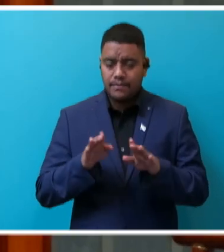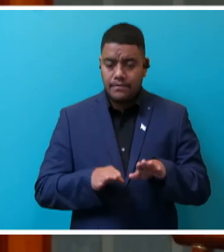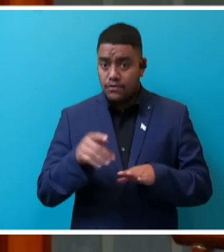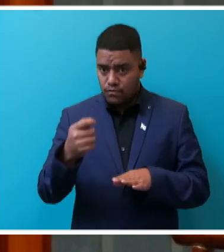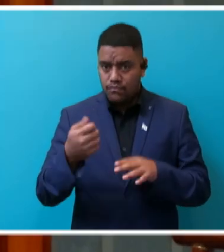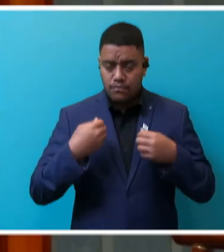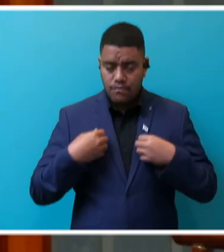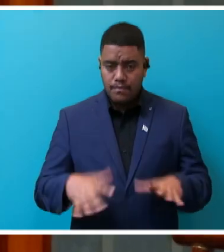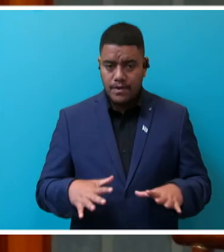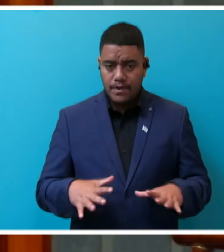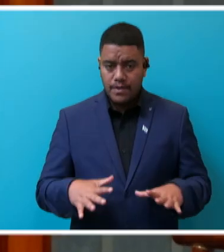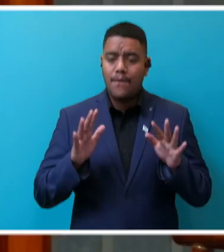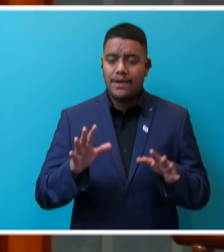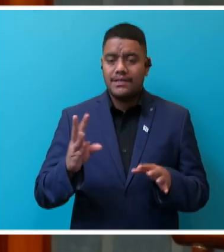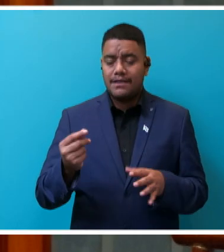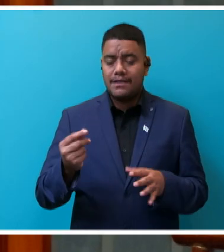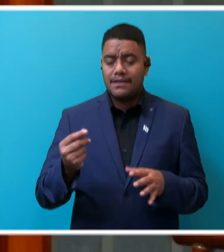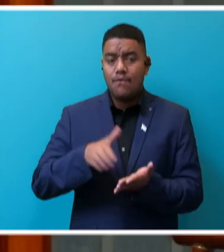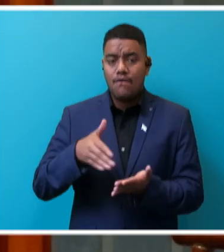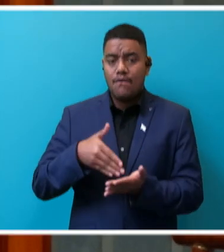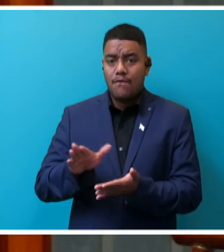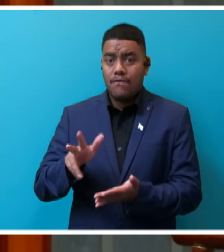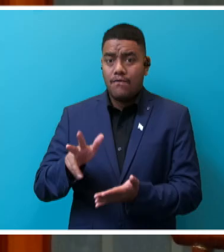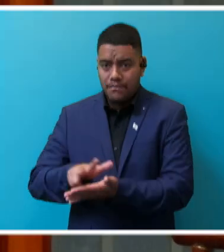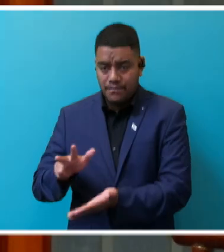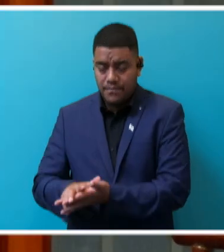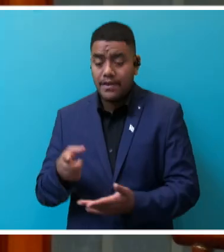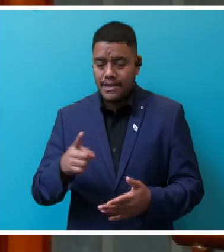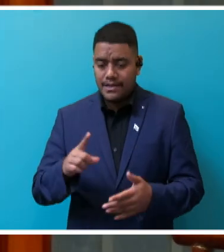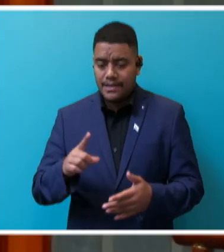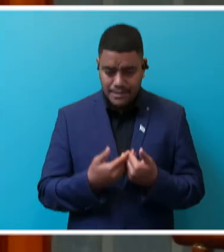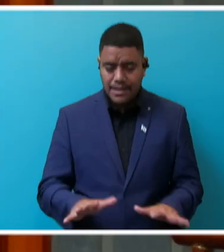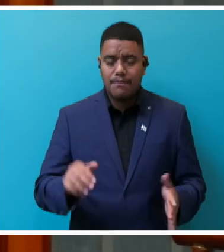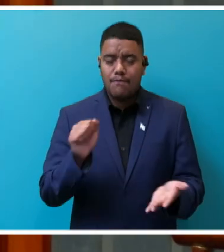awaiting some remaining approval and about to start groundbreaking.